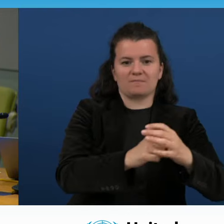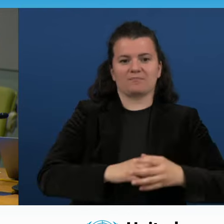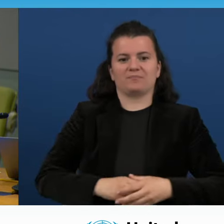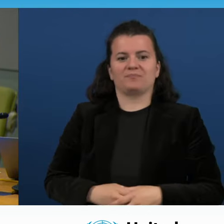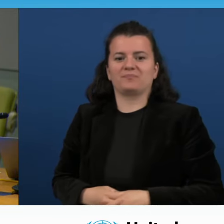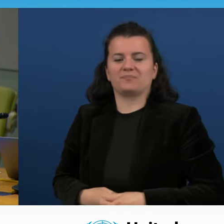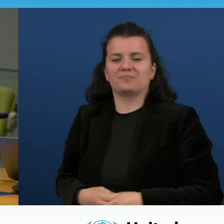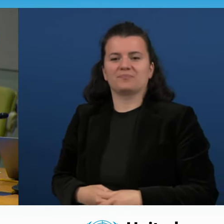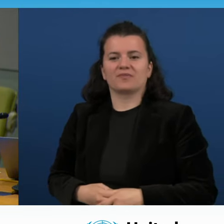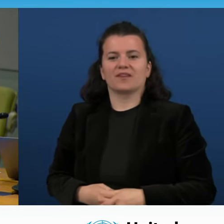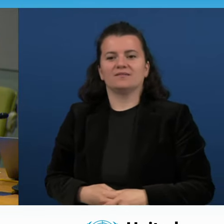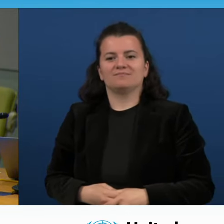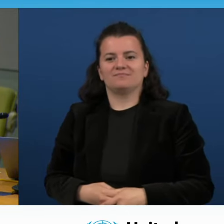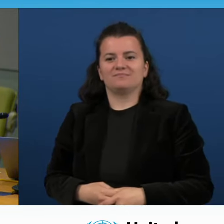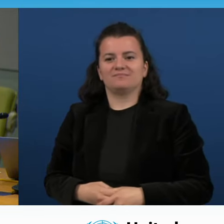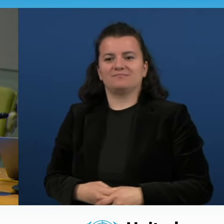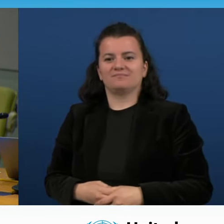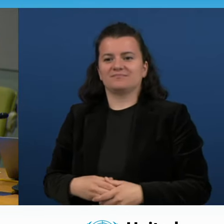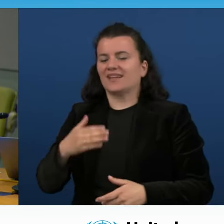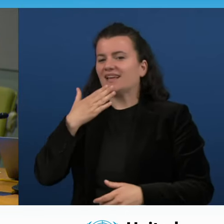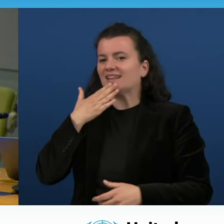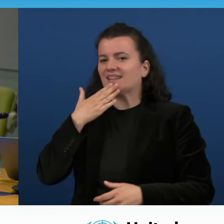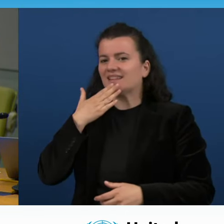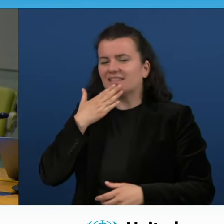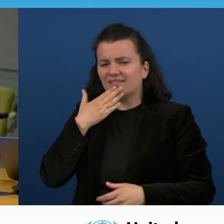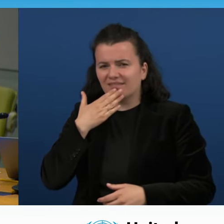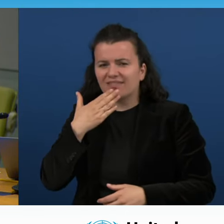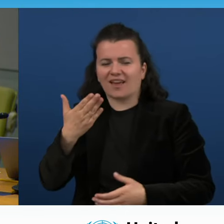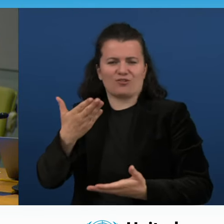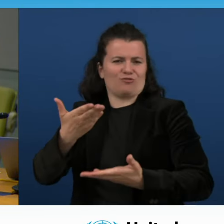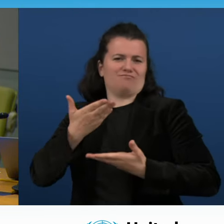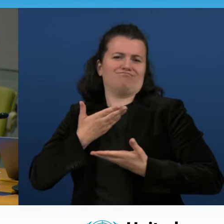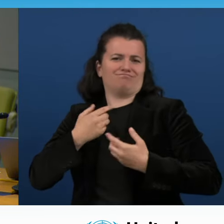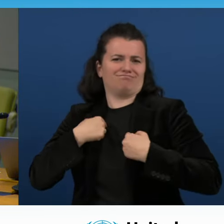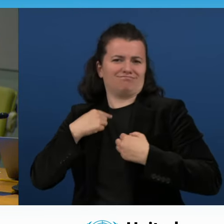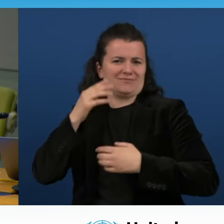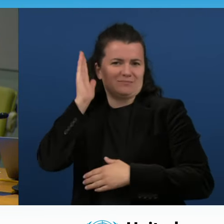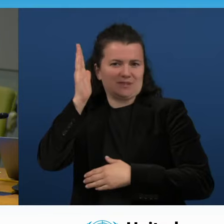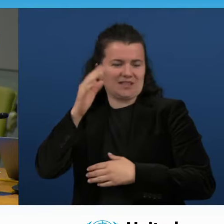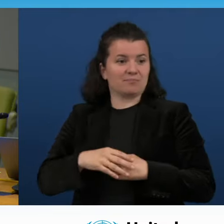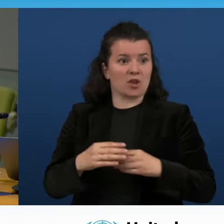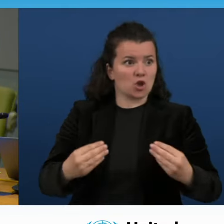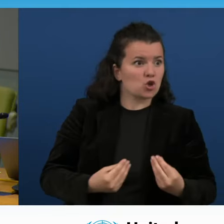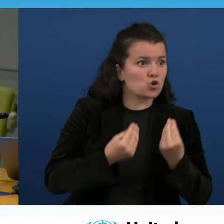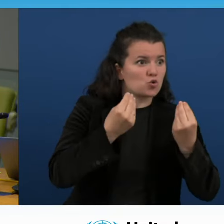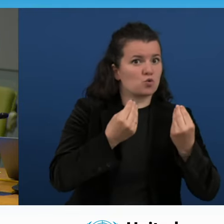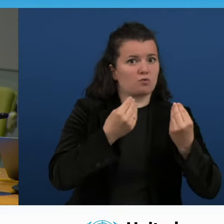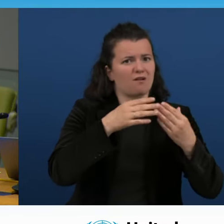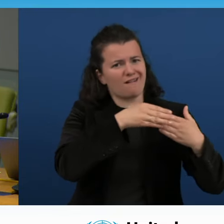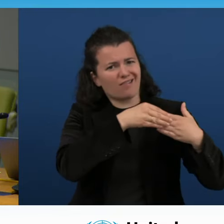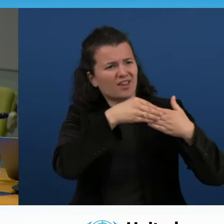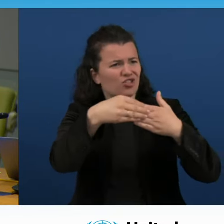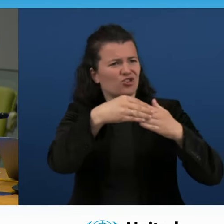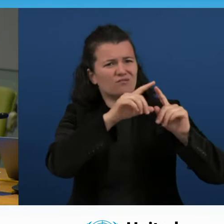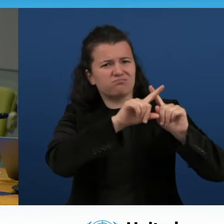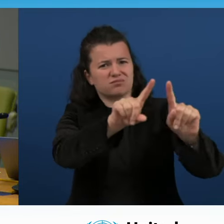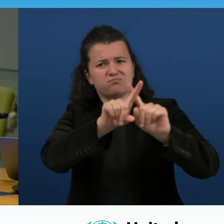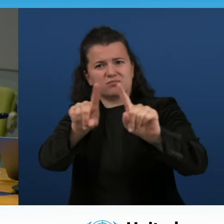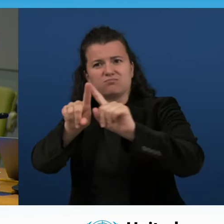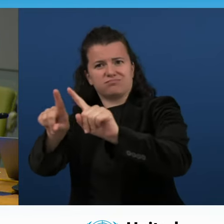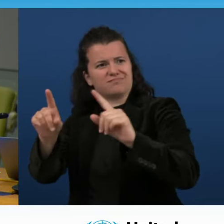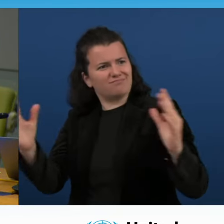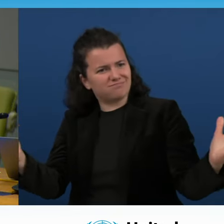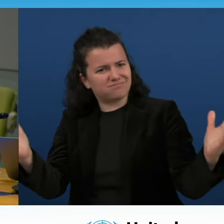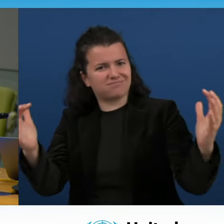many, you know, young leaders from across the world. So it can't be overemphasized the importance that policy and